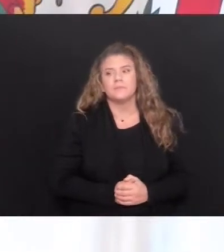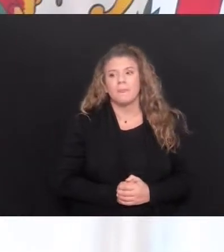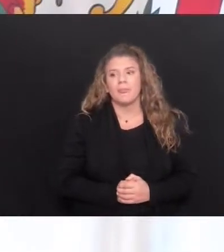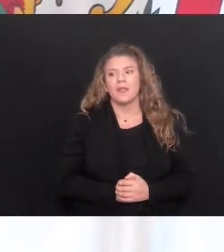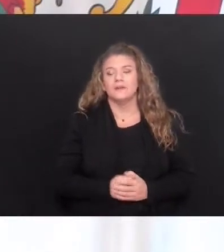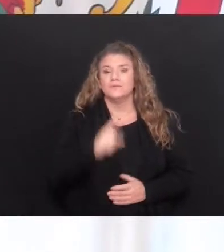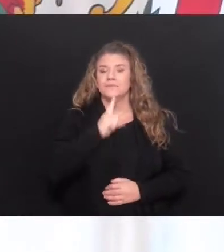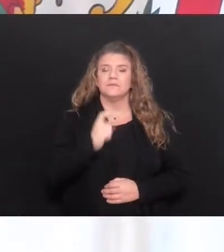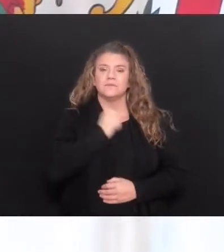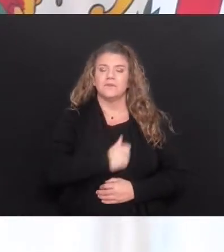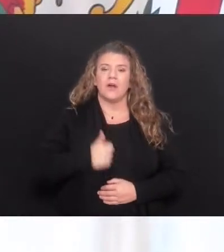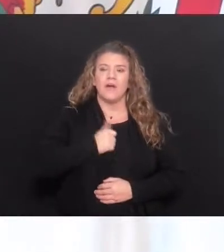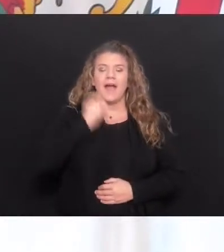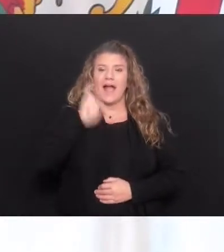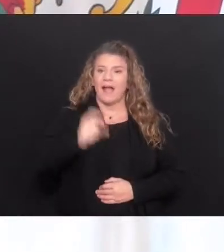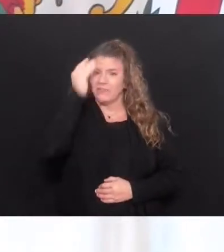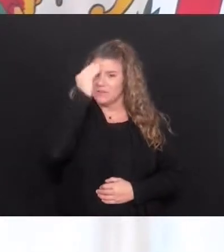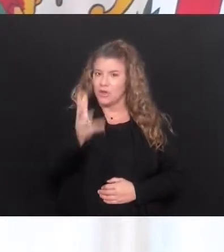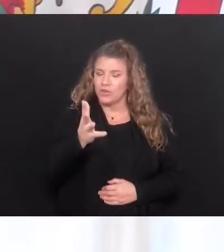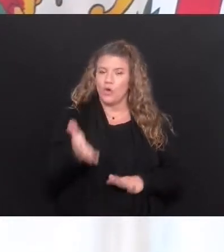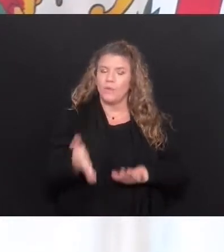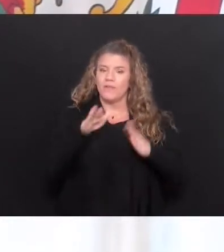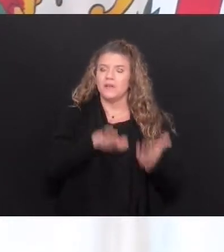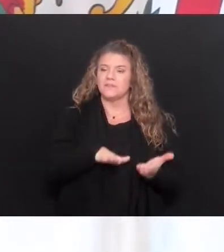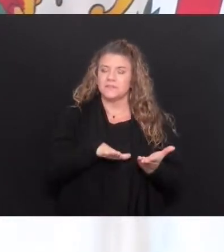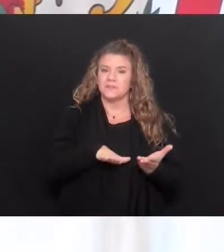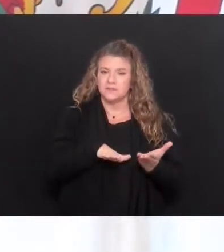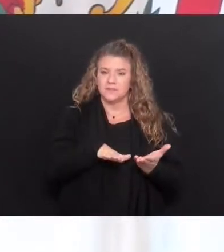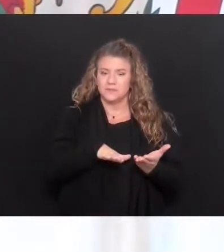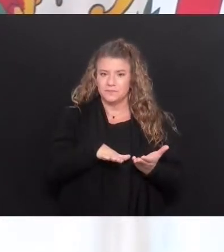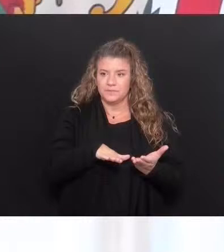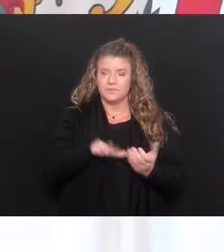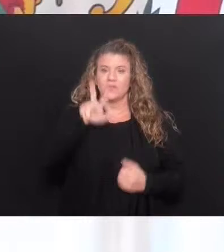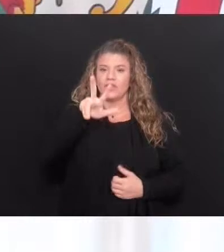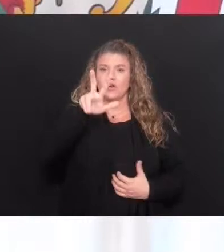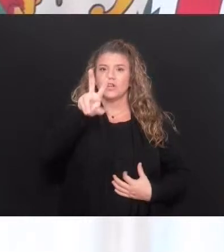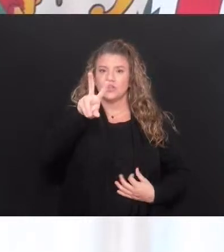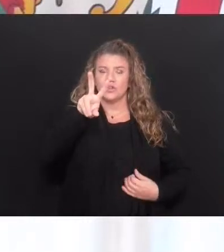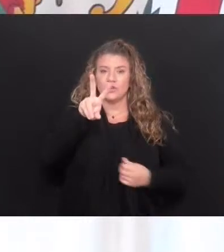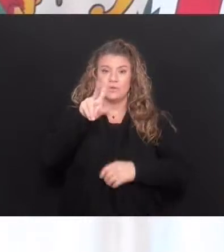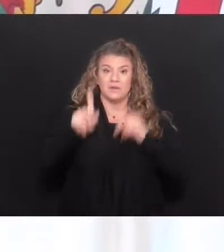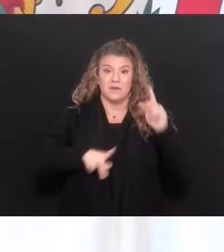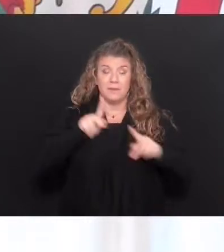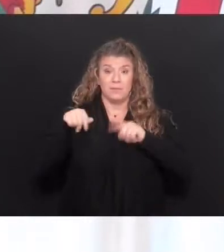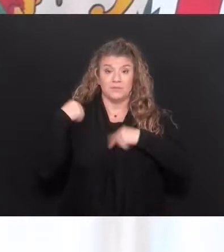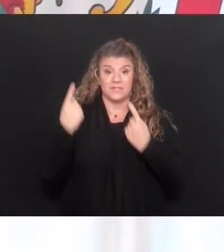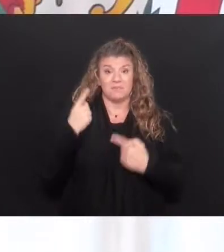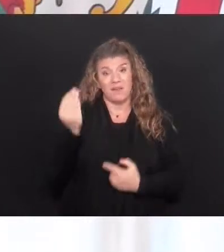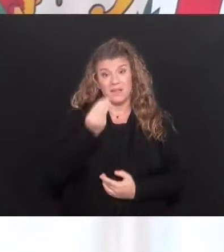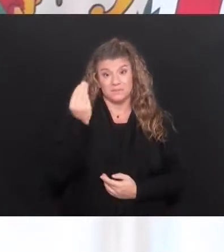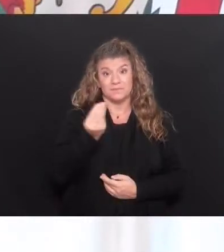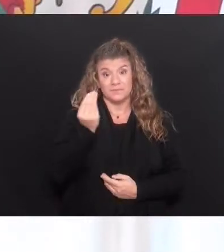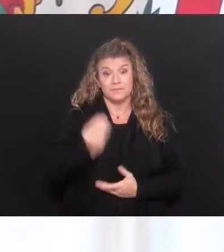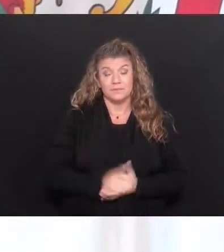Very regretfully, I've got to tell you that we've lost 32 people since Monday.